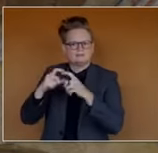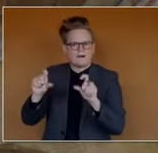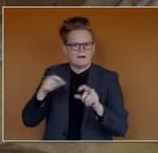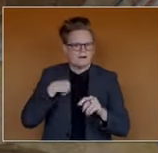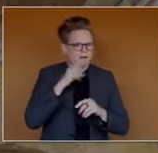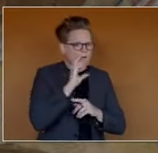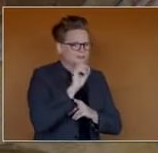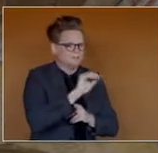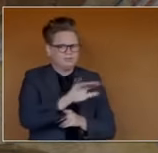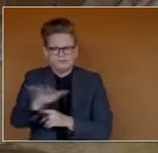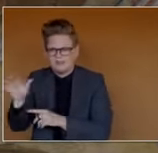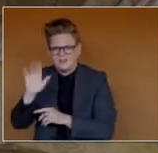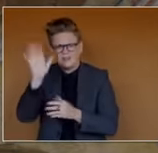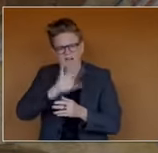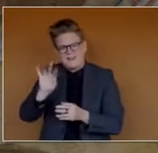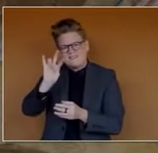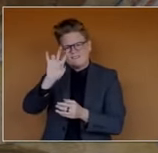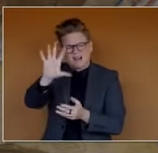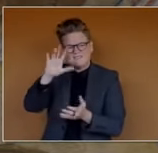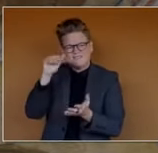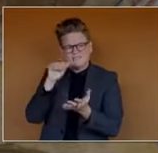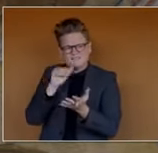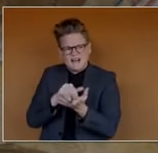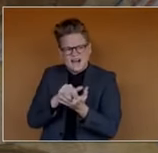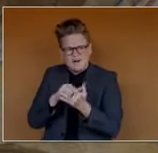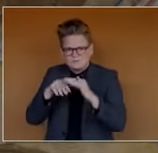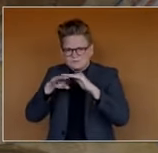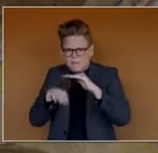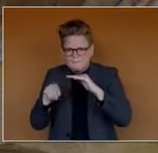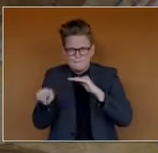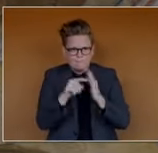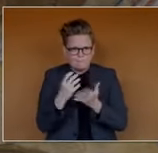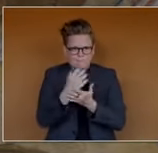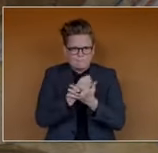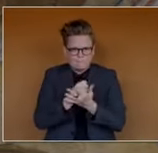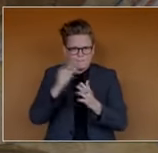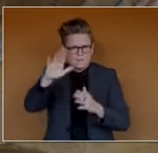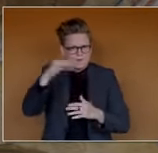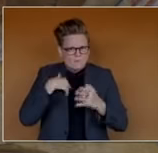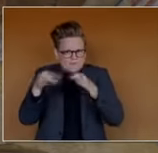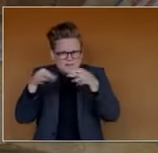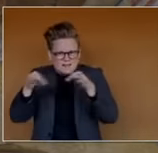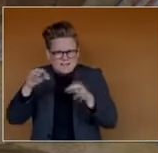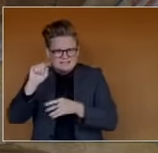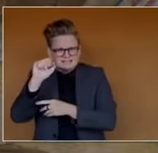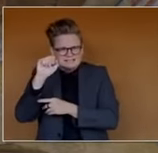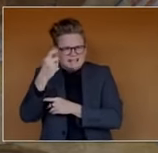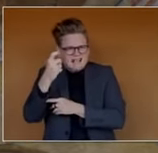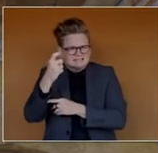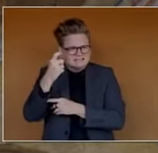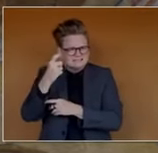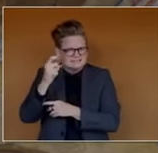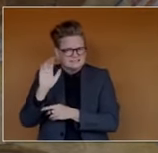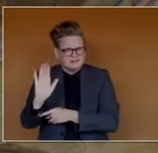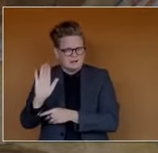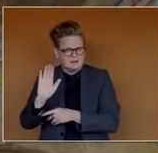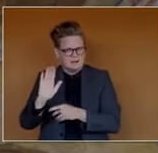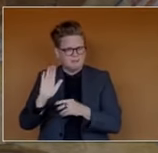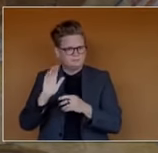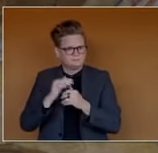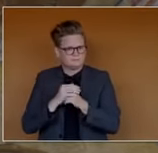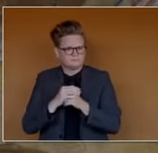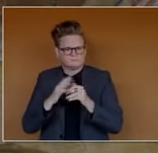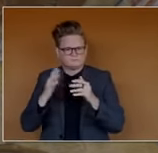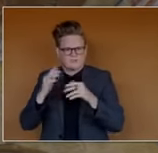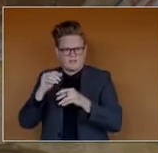that in perspective. That tax rebate will impact just shy of 80% of all tax filers. We'll get